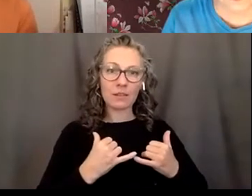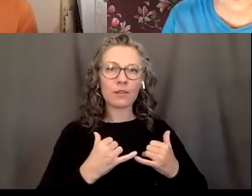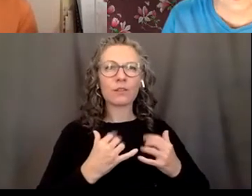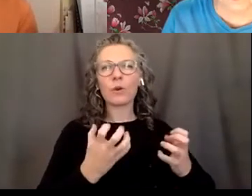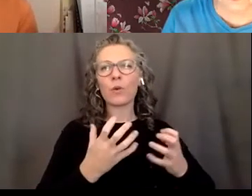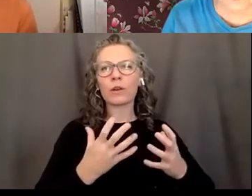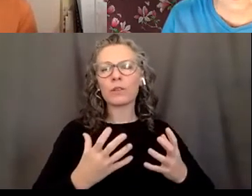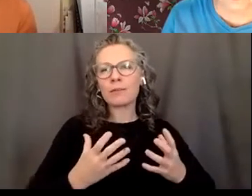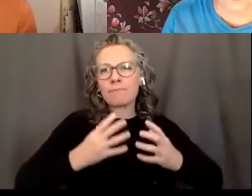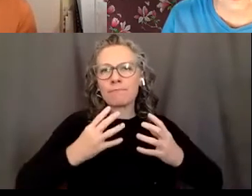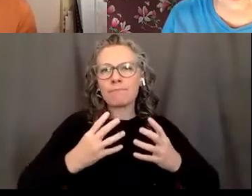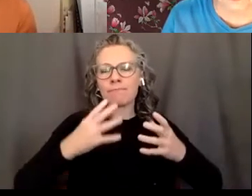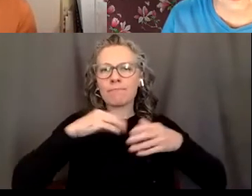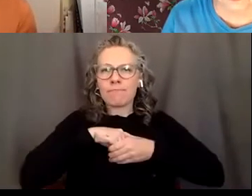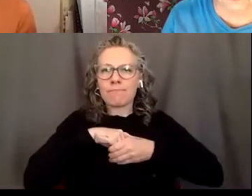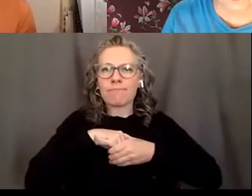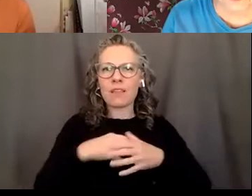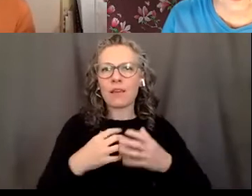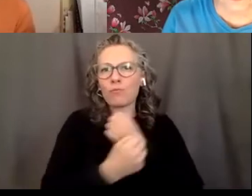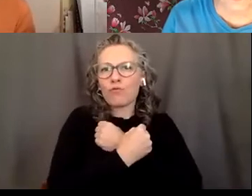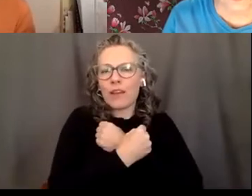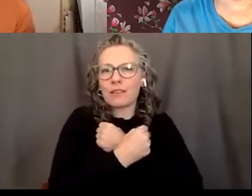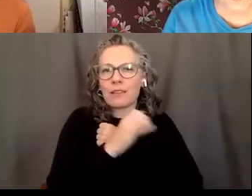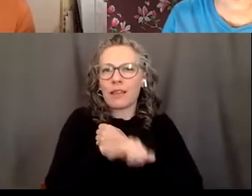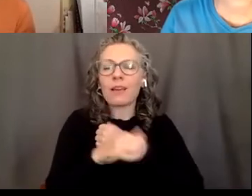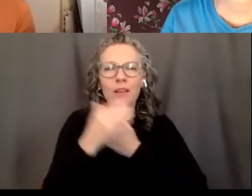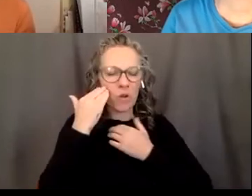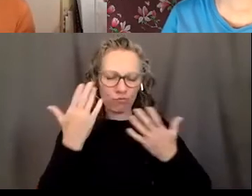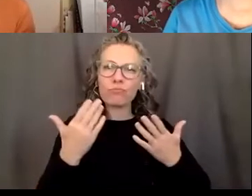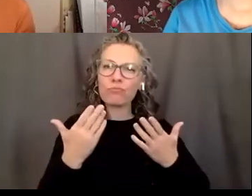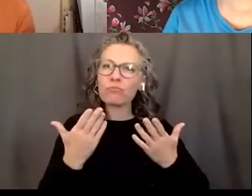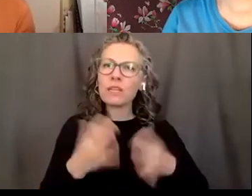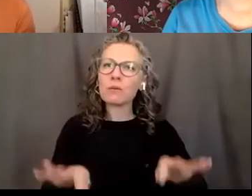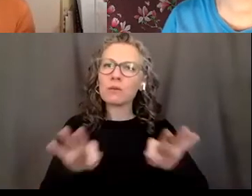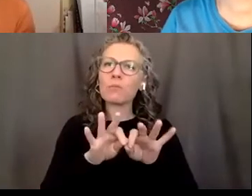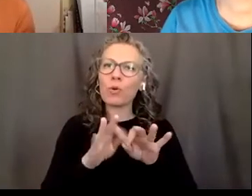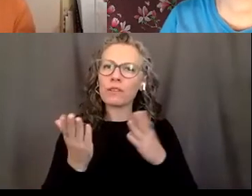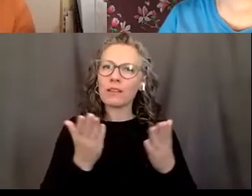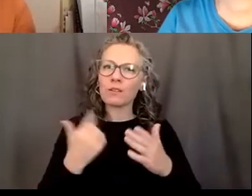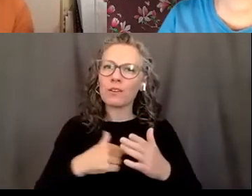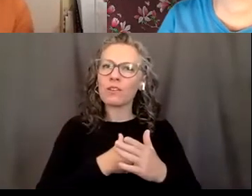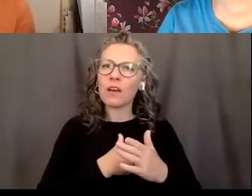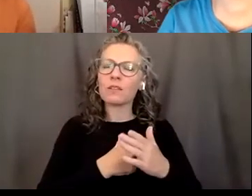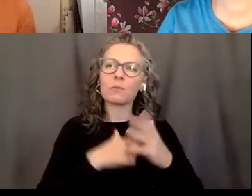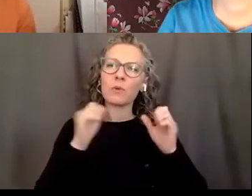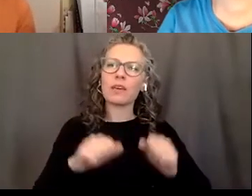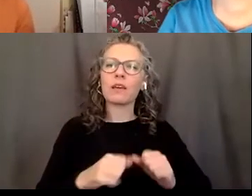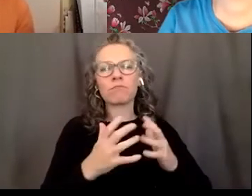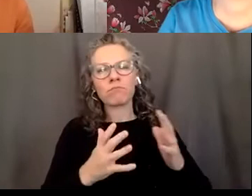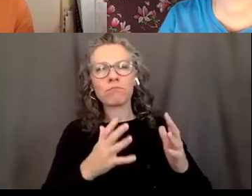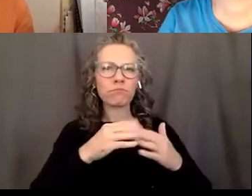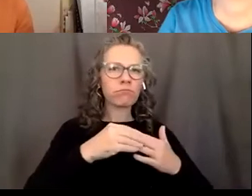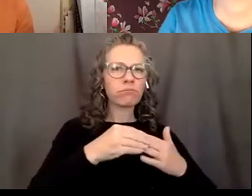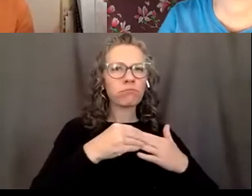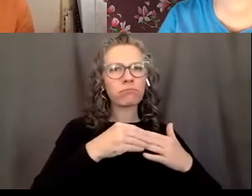how it is, knowing that how it's been has served us in some way, and like allowing that to loosen and to change, but not pushing it